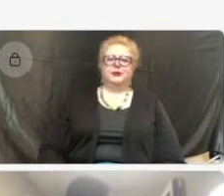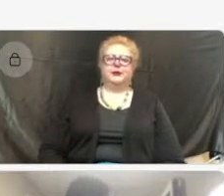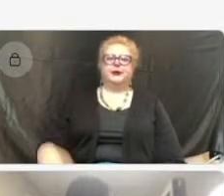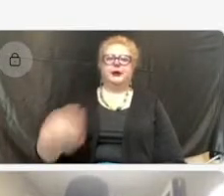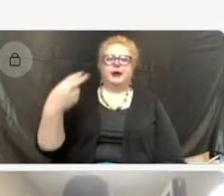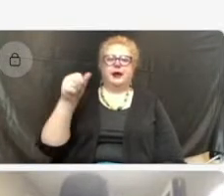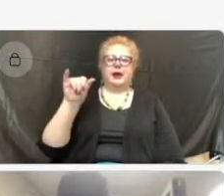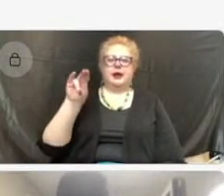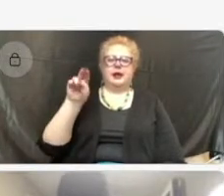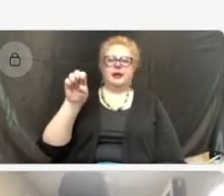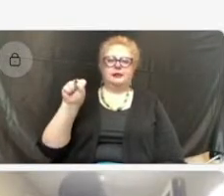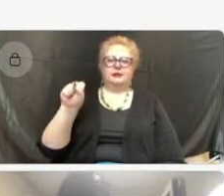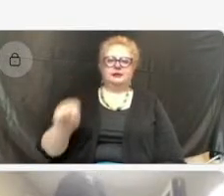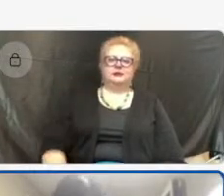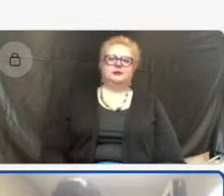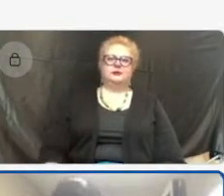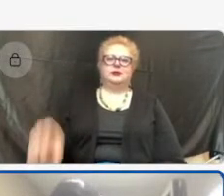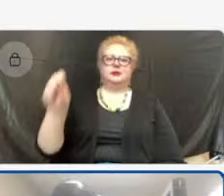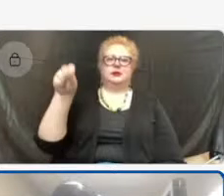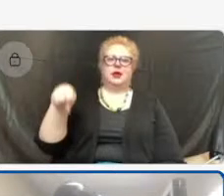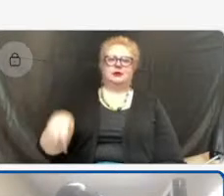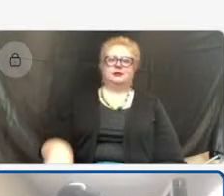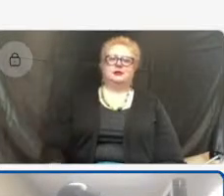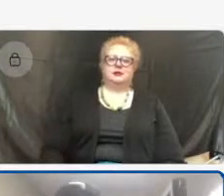Haynes? Yes.